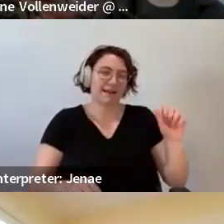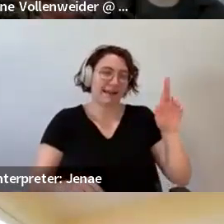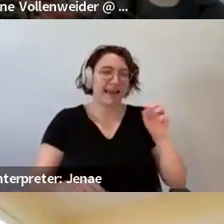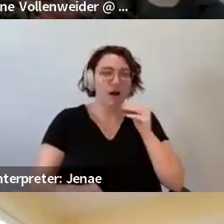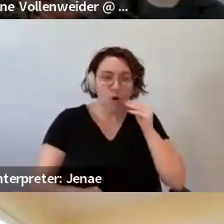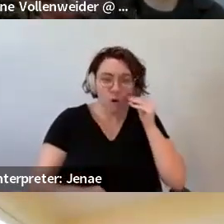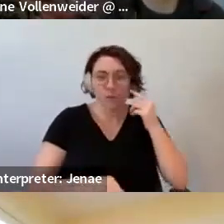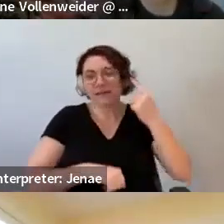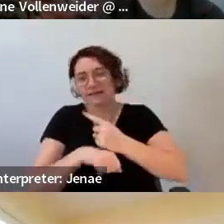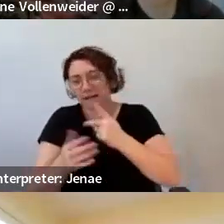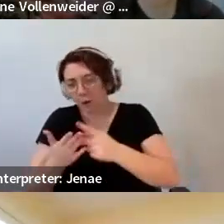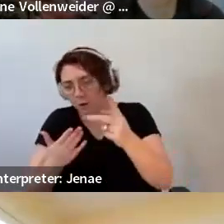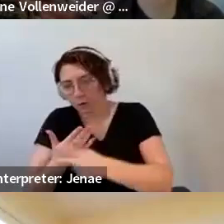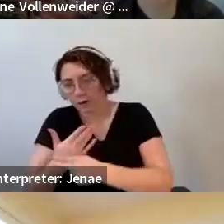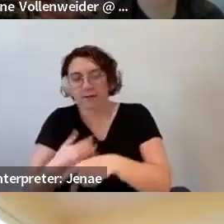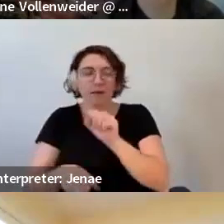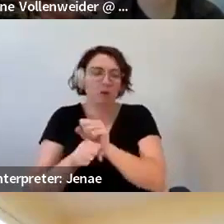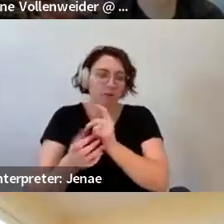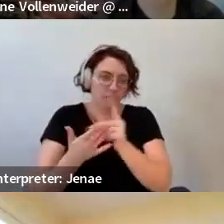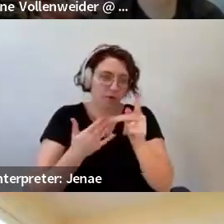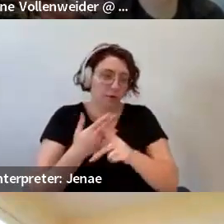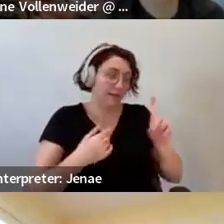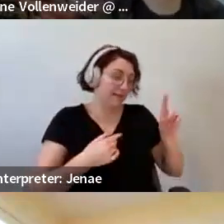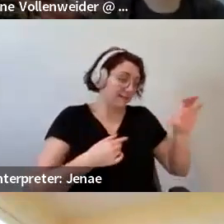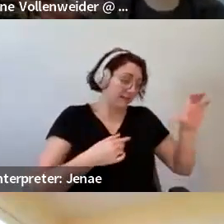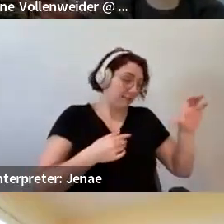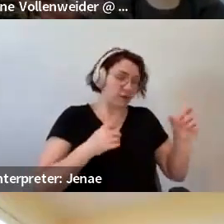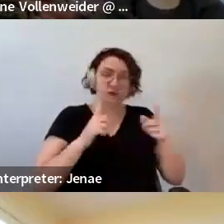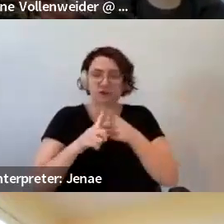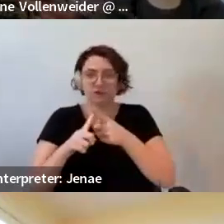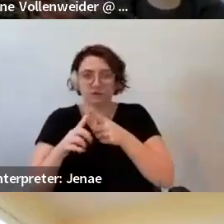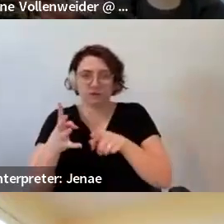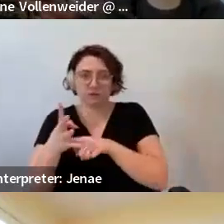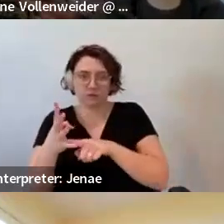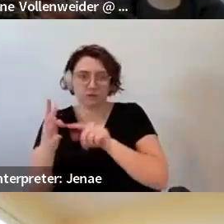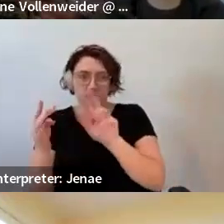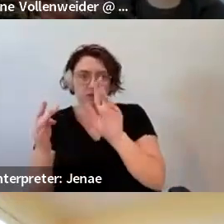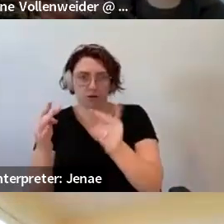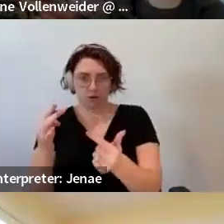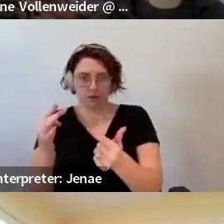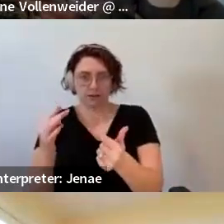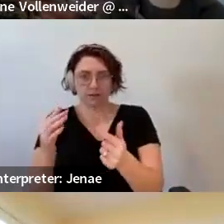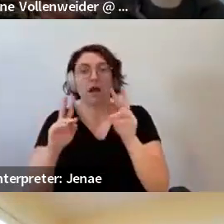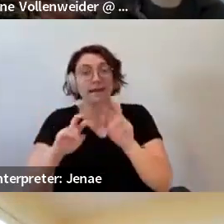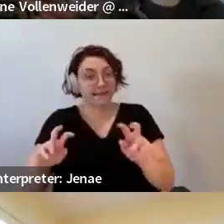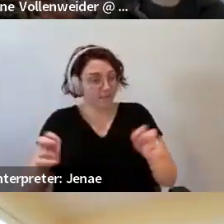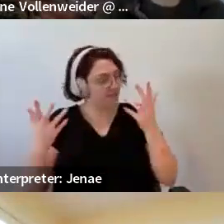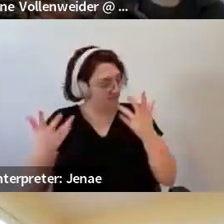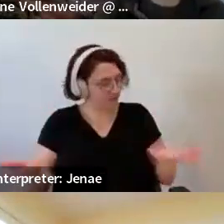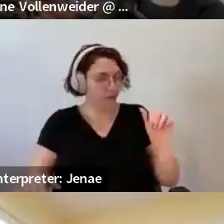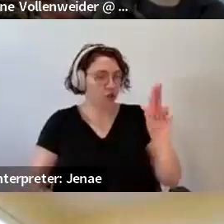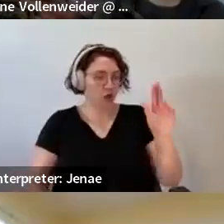programs, employment programs from December until the end of August. All of our assessments were finished on August